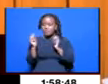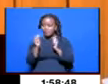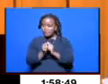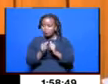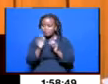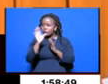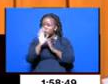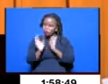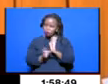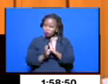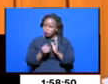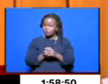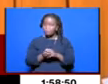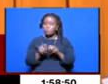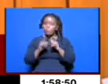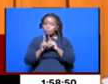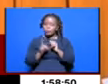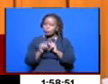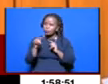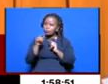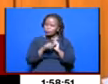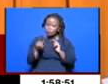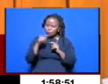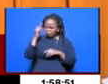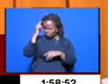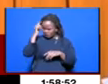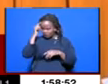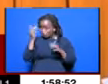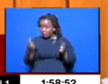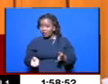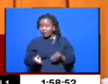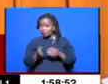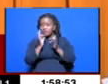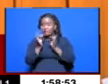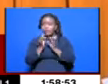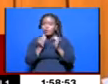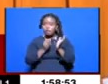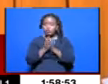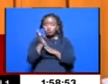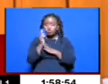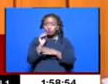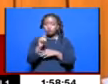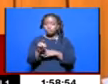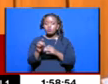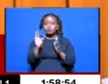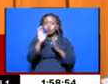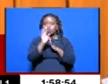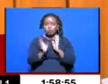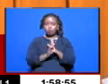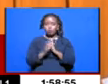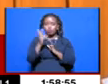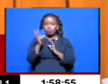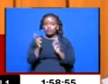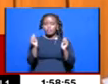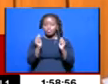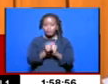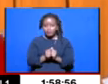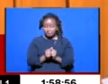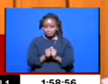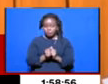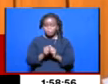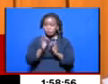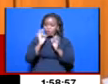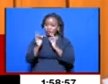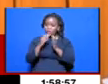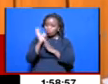and they continue, we wonder whether in light of the provisions in 2010 Constitution, the proposition